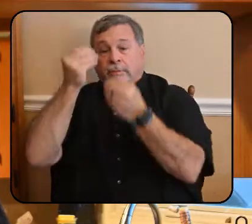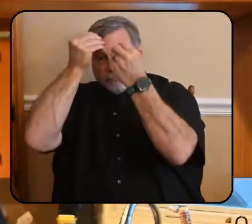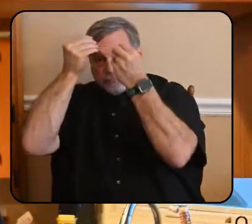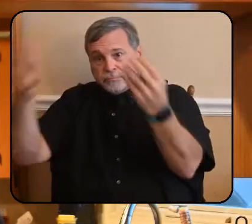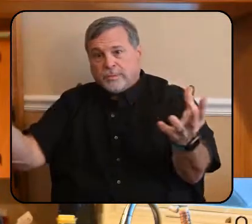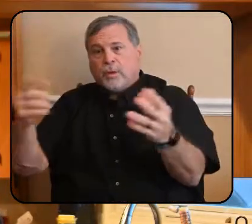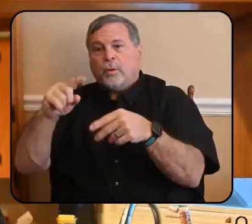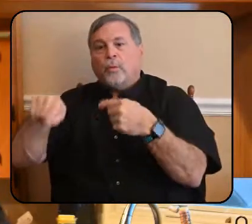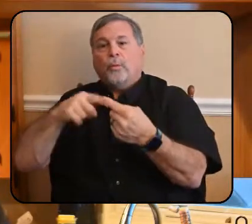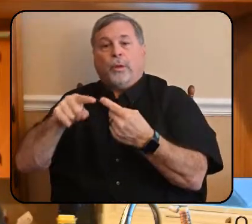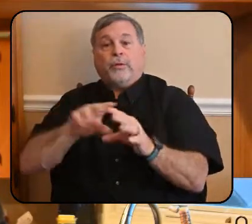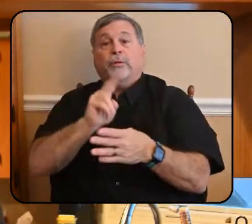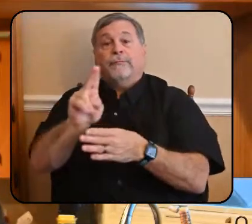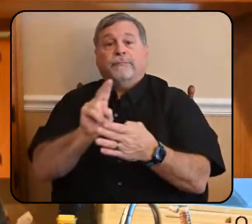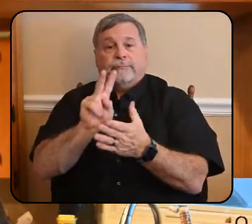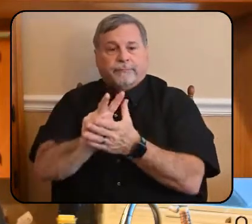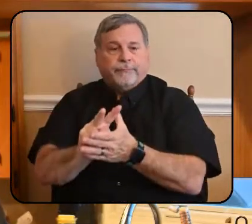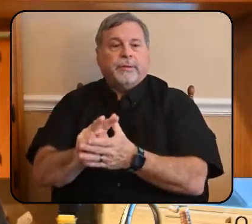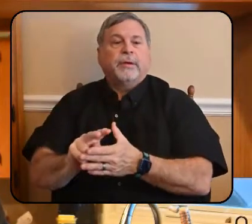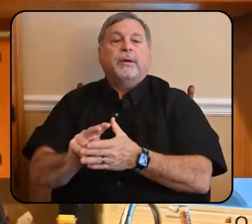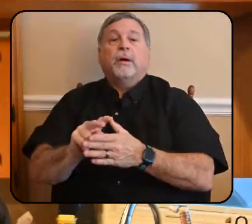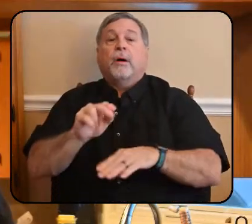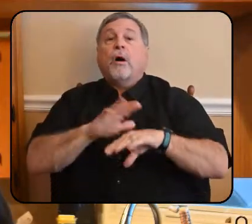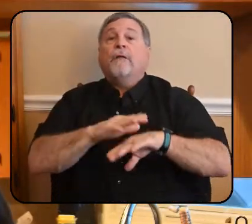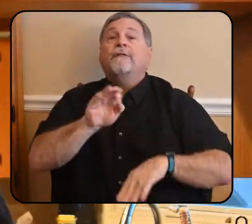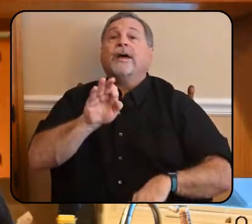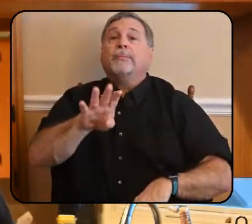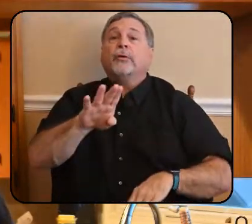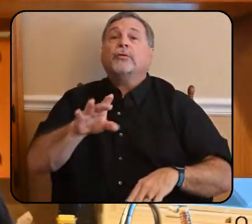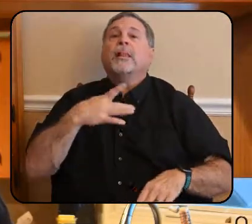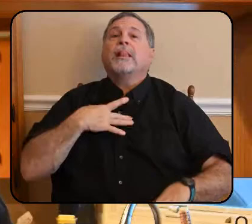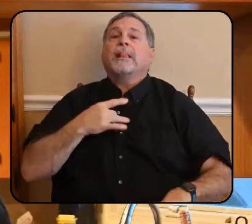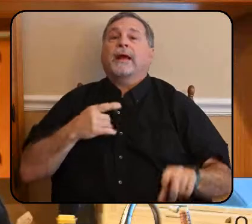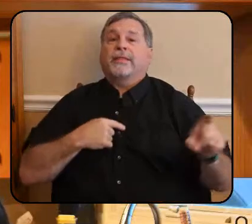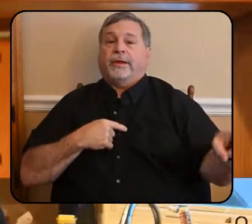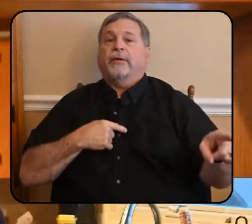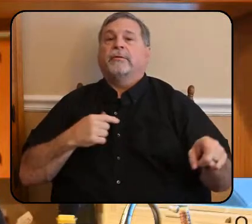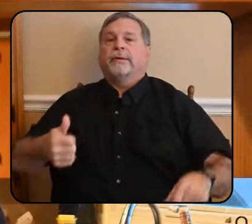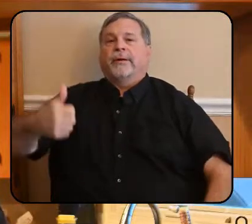do these videos. On Facebook, you can like it there, and you can give a thumbs up